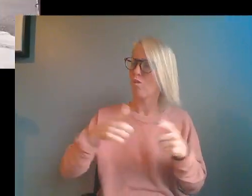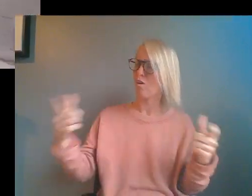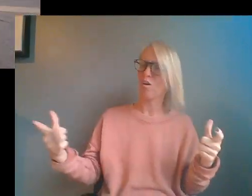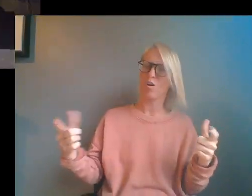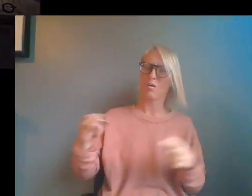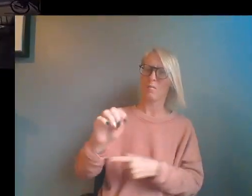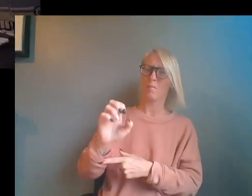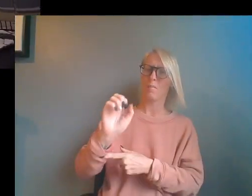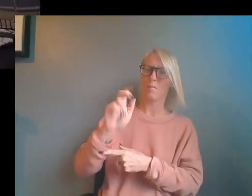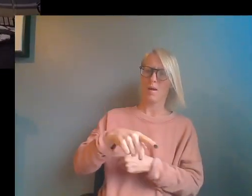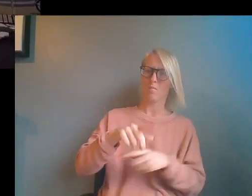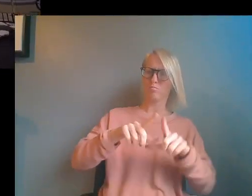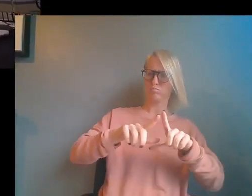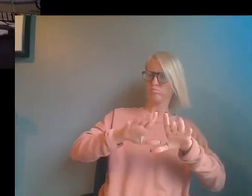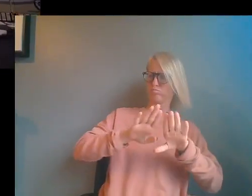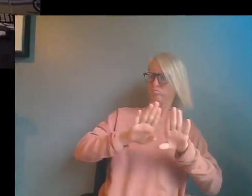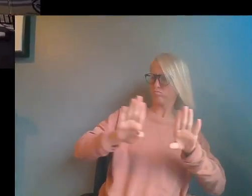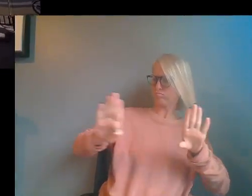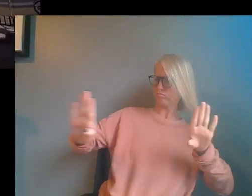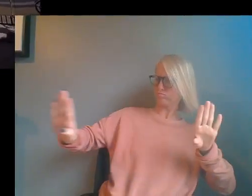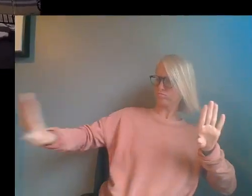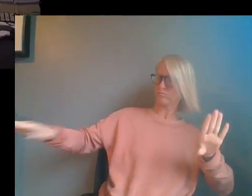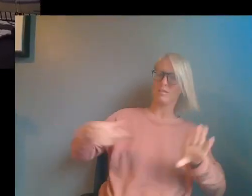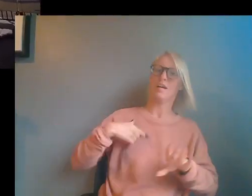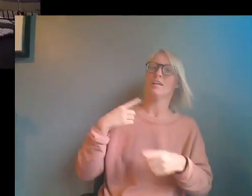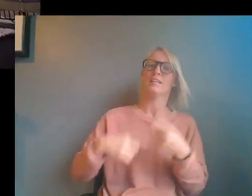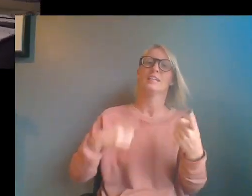it is pretty long.